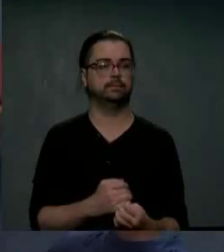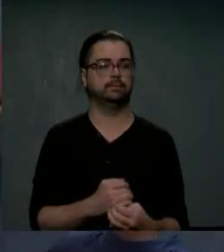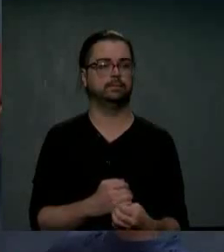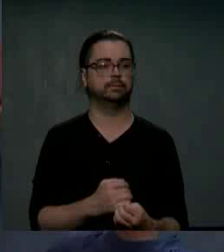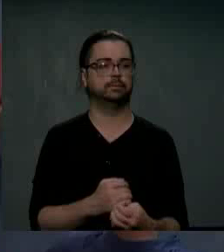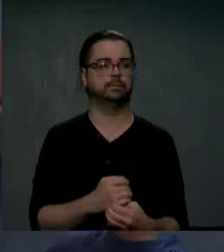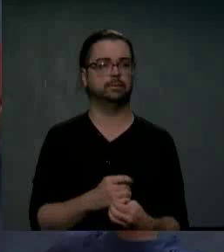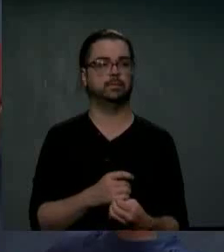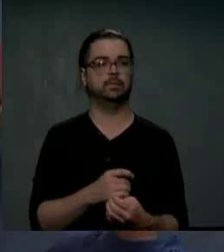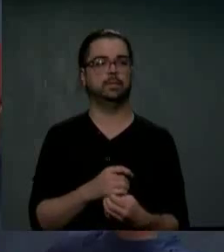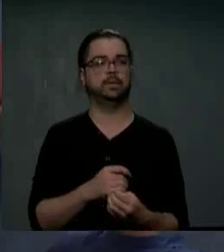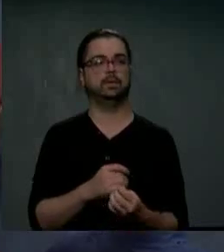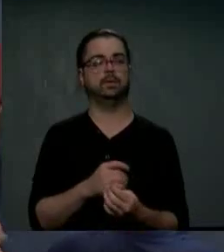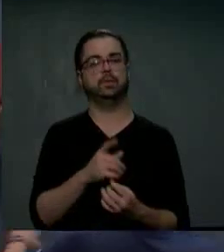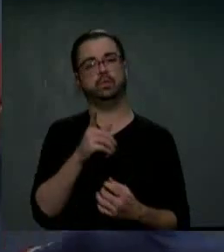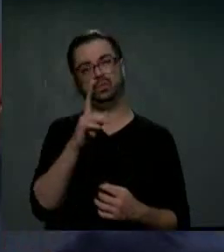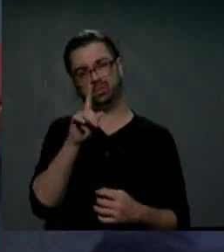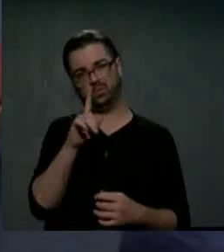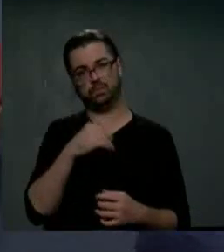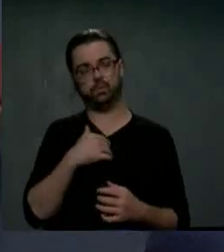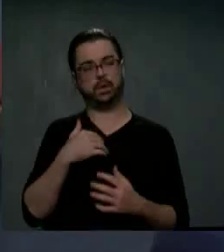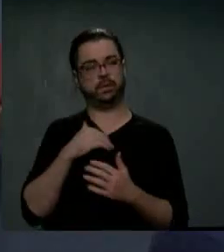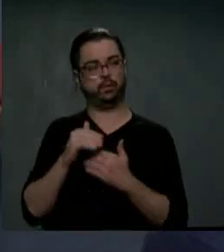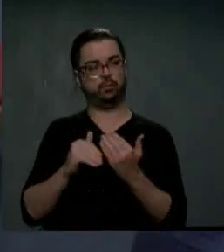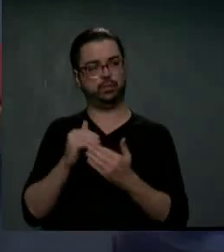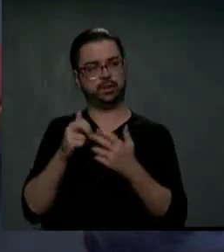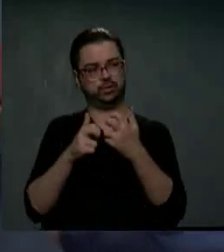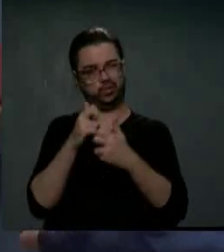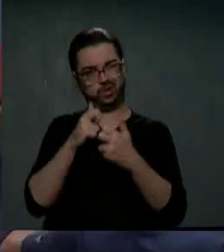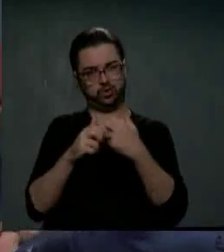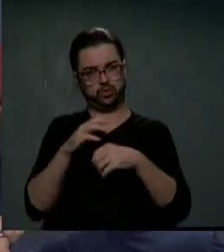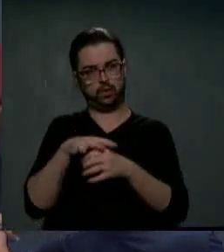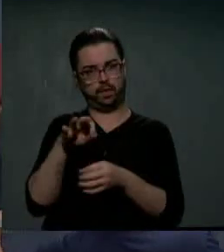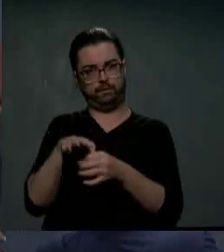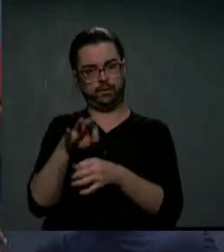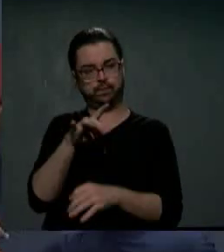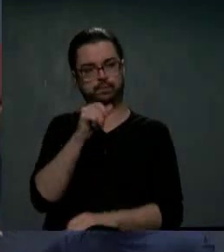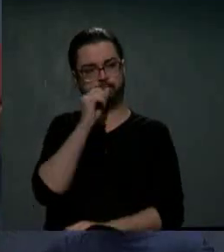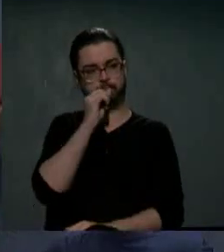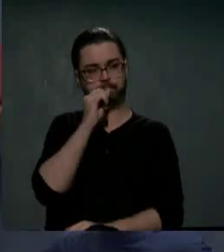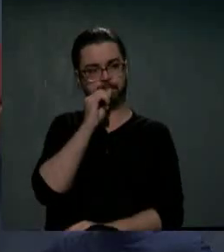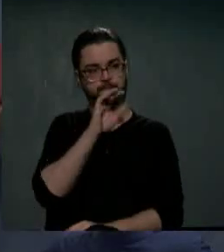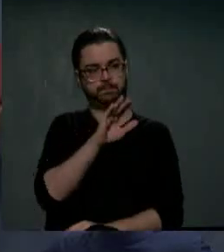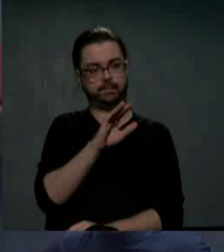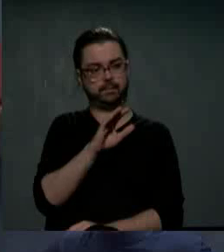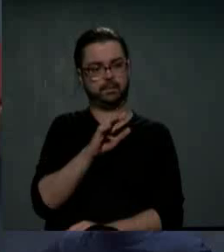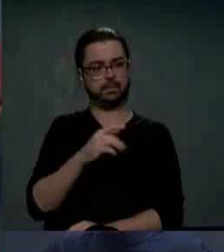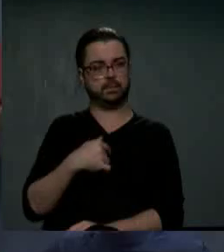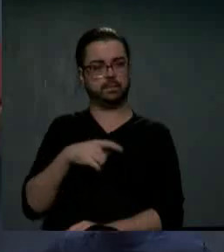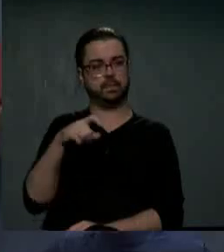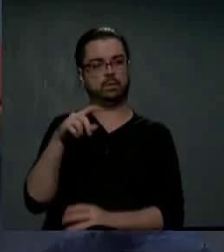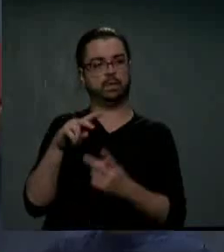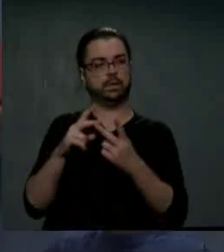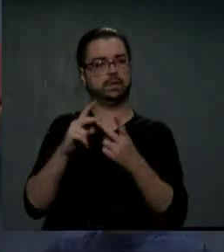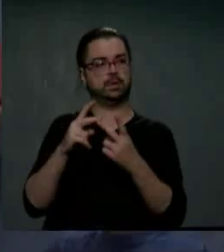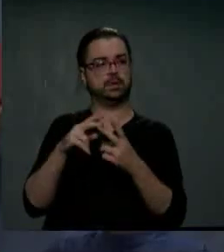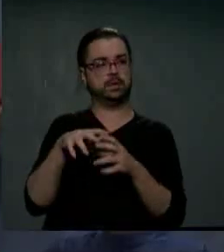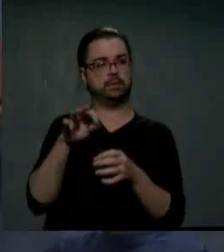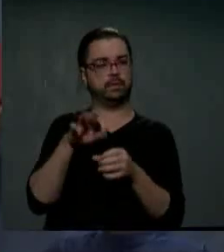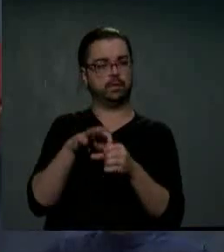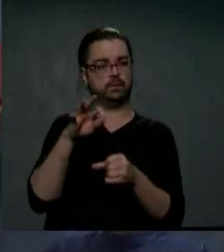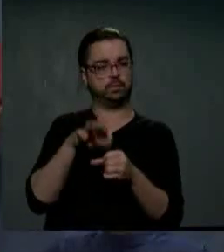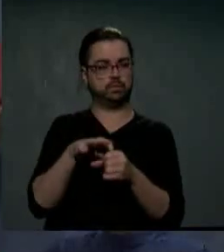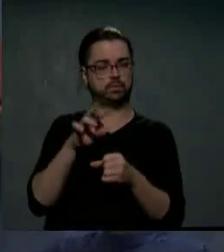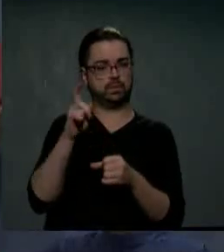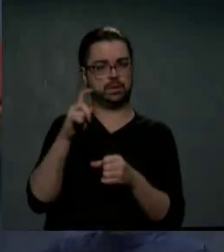We're having a procedural issue on the vote, Sure, I so understand. bear with me a little bit. We To need be a, sh- s- be we sure need a we properly second vote. structure that. We Okay. need a